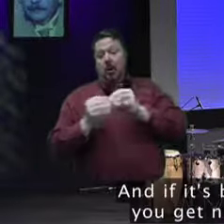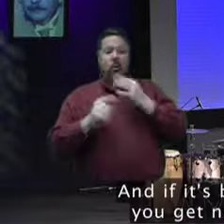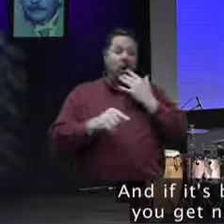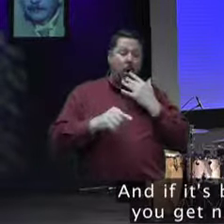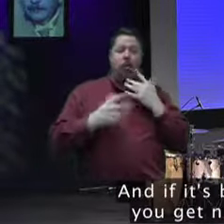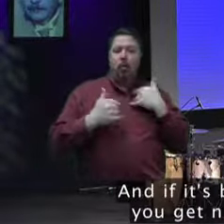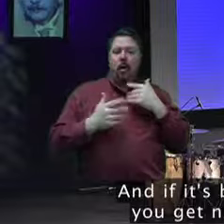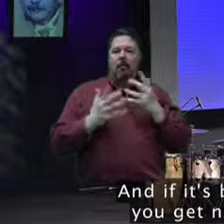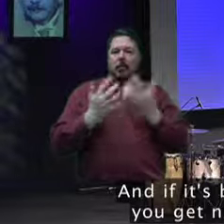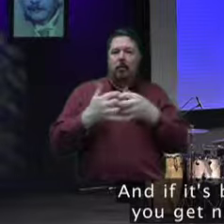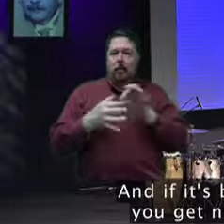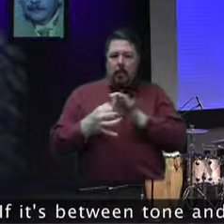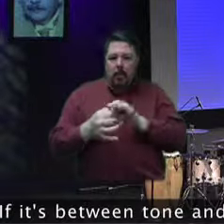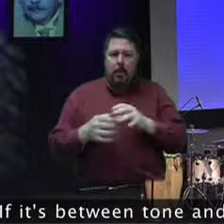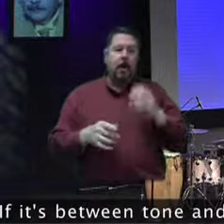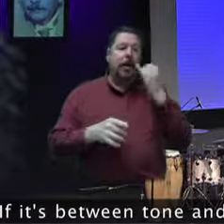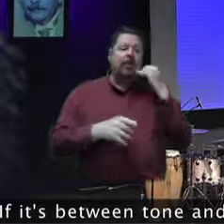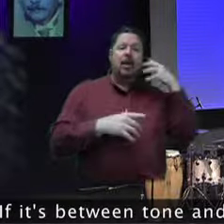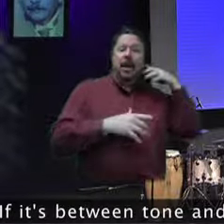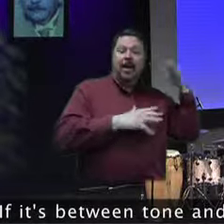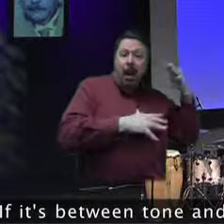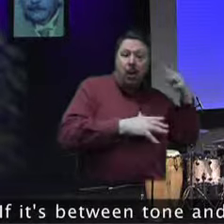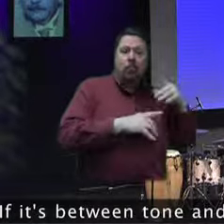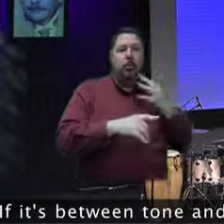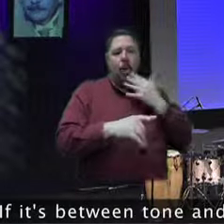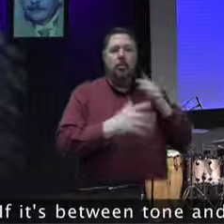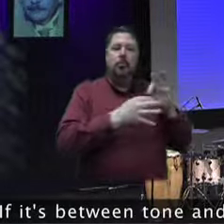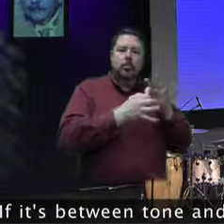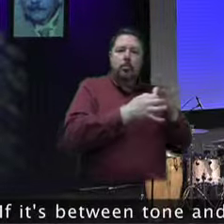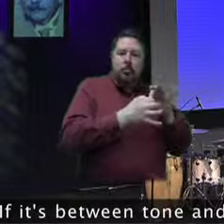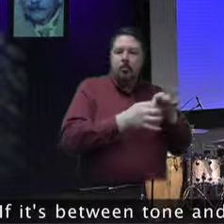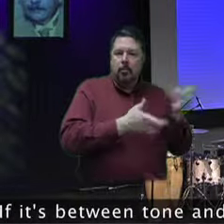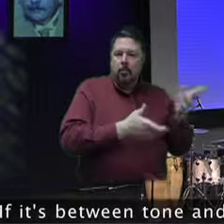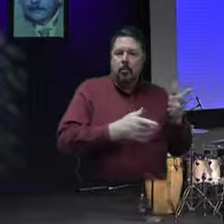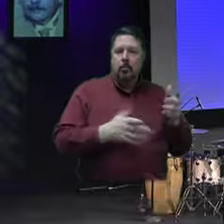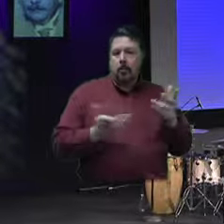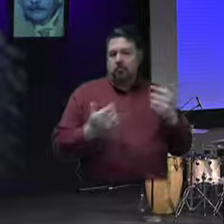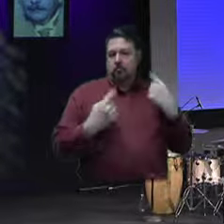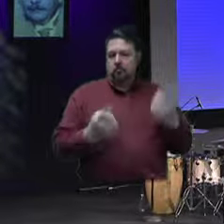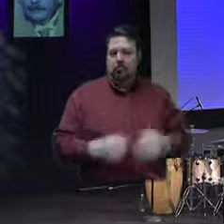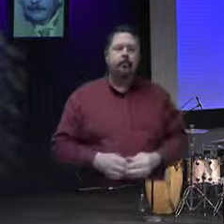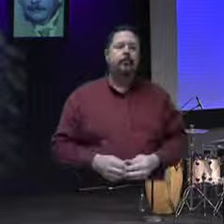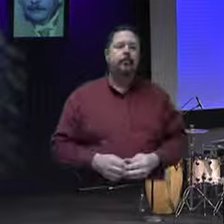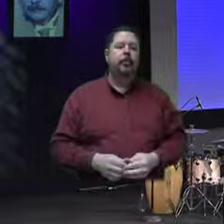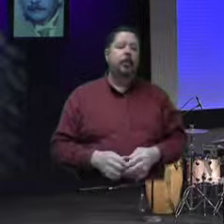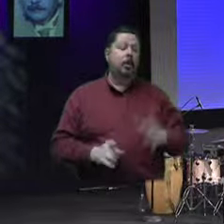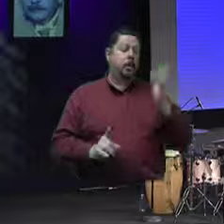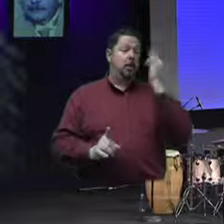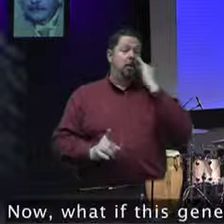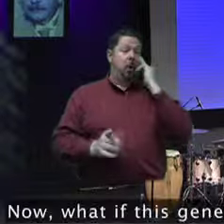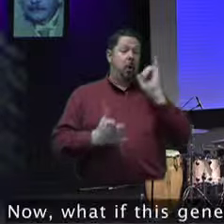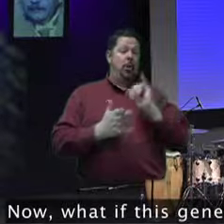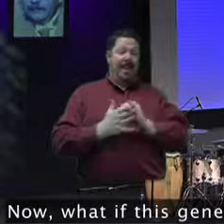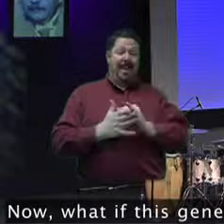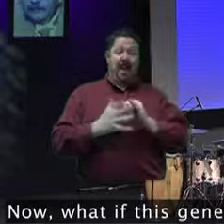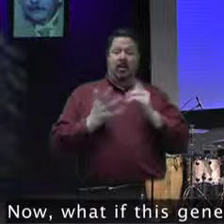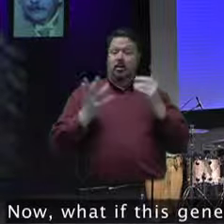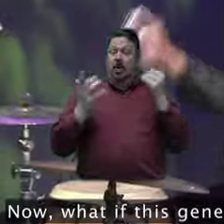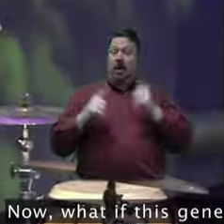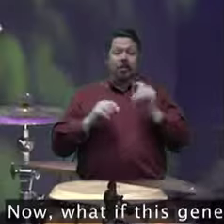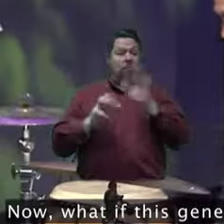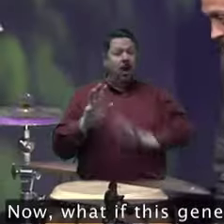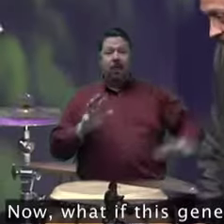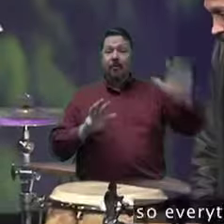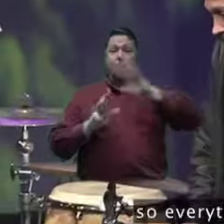number and color, you get number color synesthesia. If it's been tone and color, you get tone color synesthesia. So far, so good. Now what if this gene is